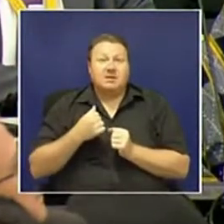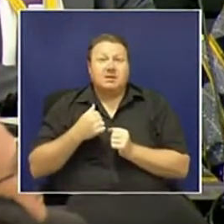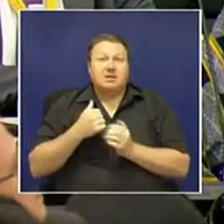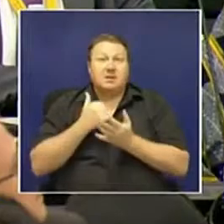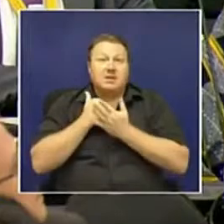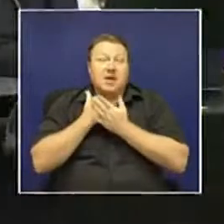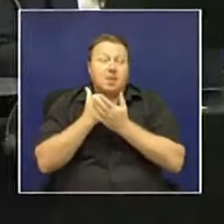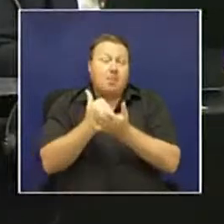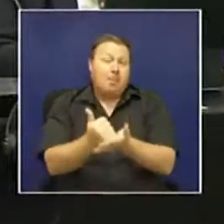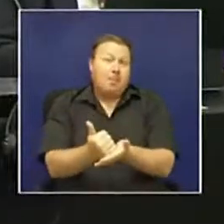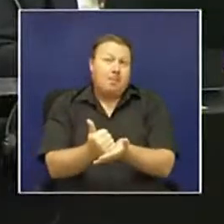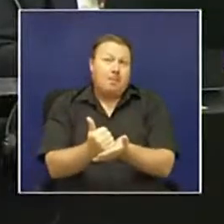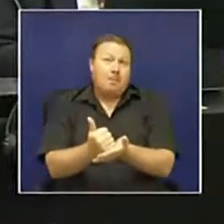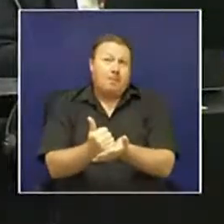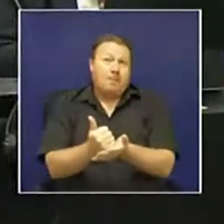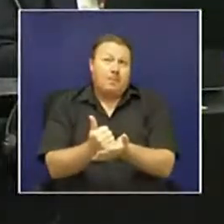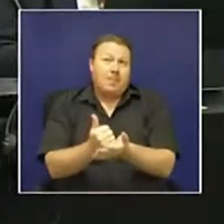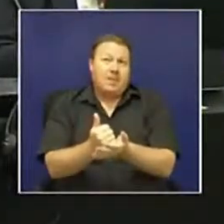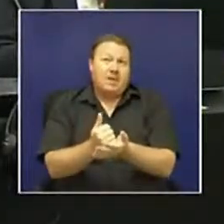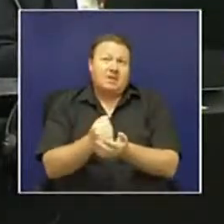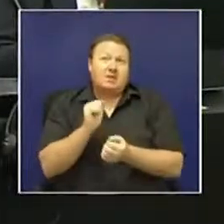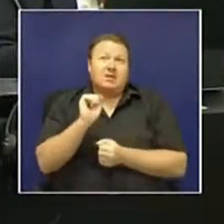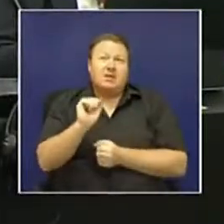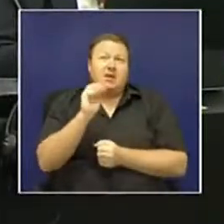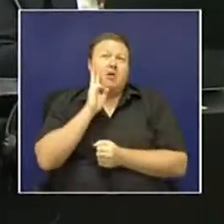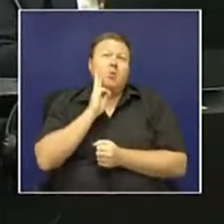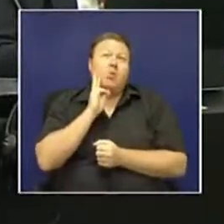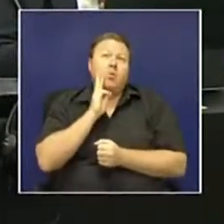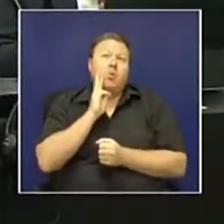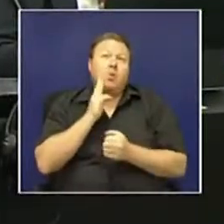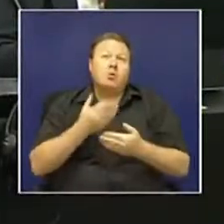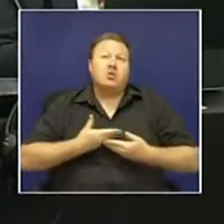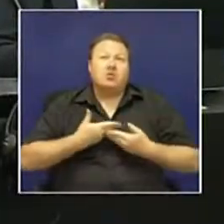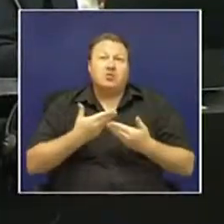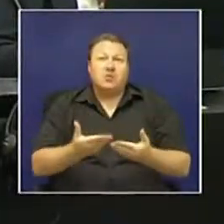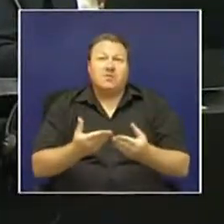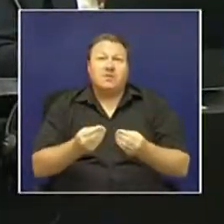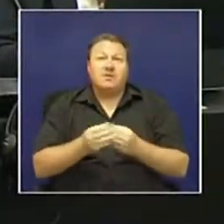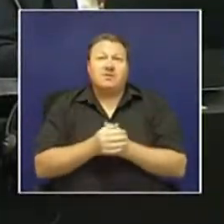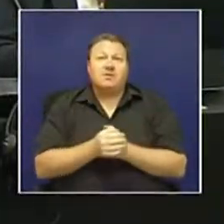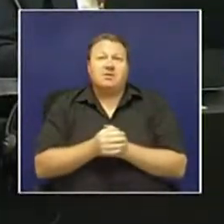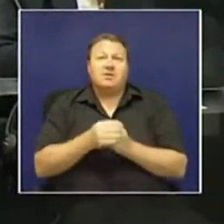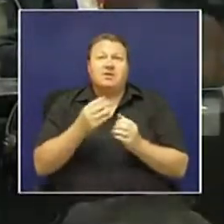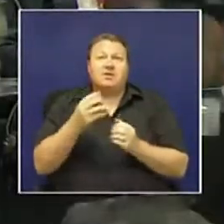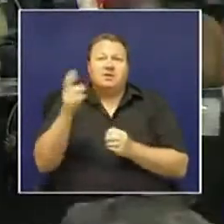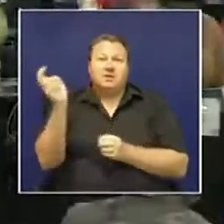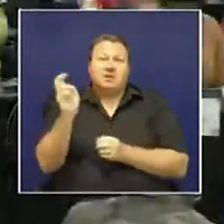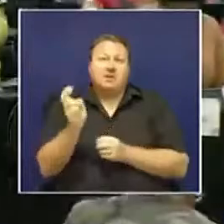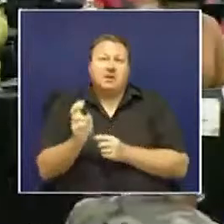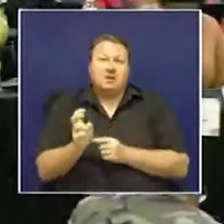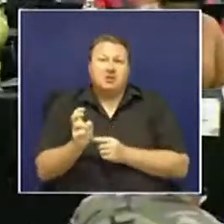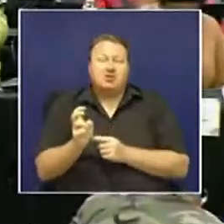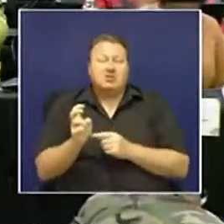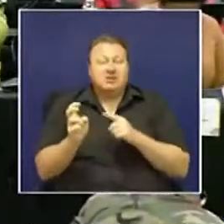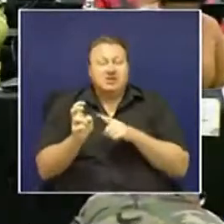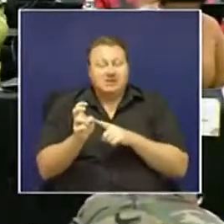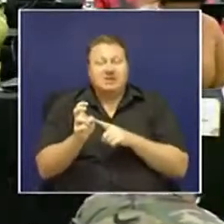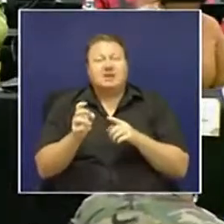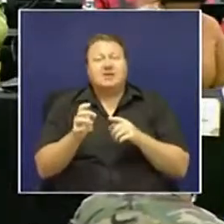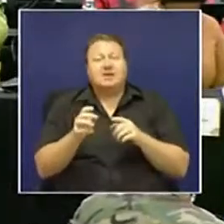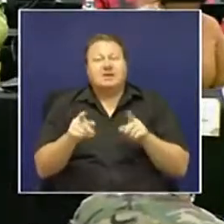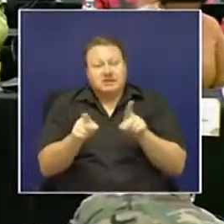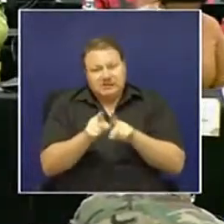treat their water services and their electricity utilities as business entities which should be